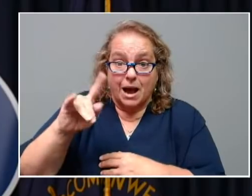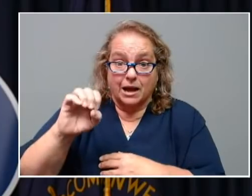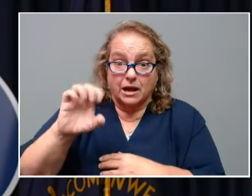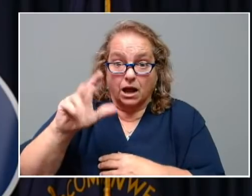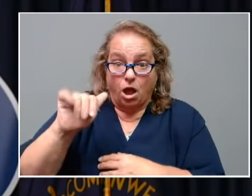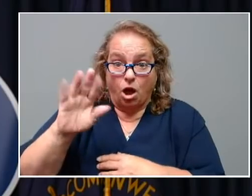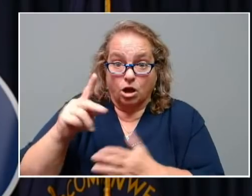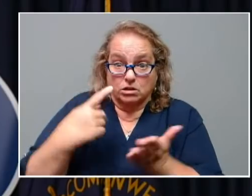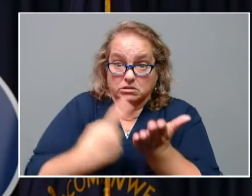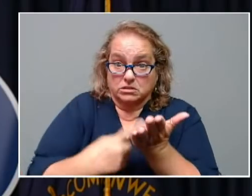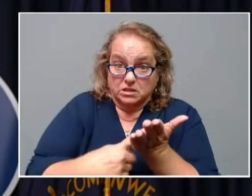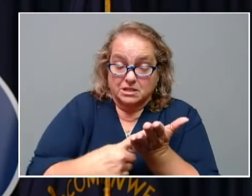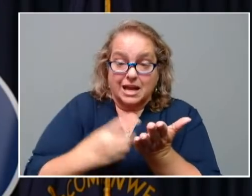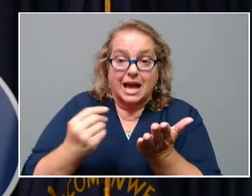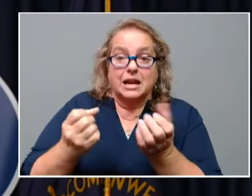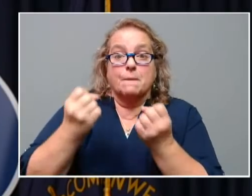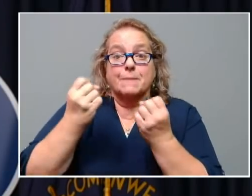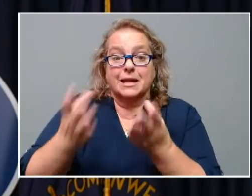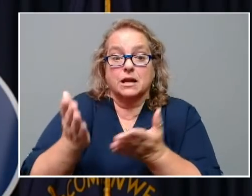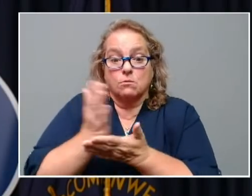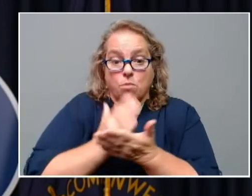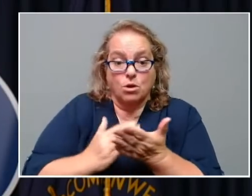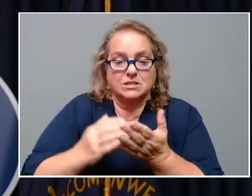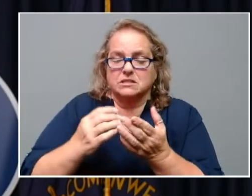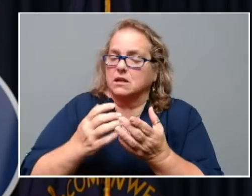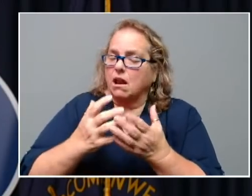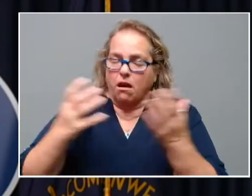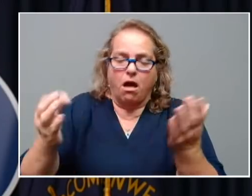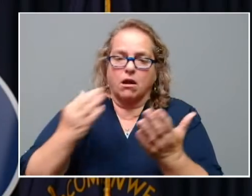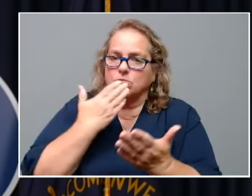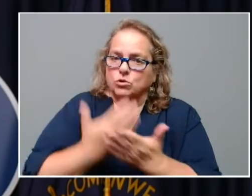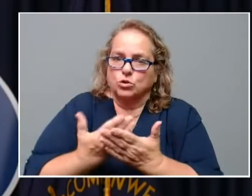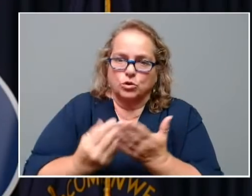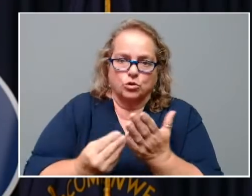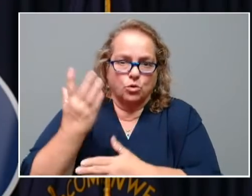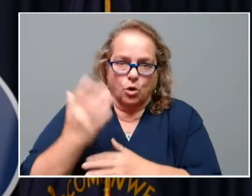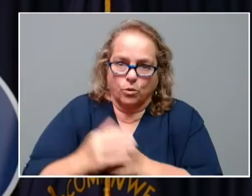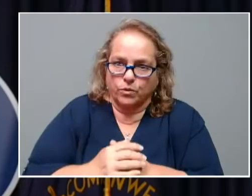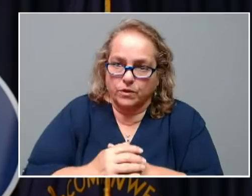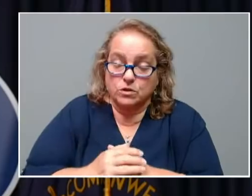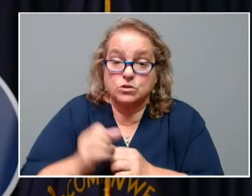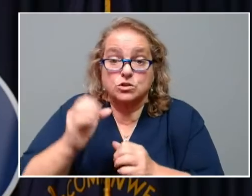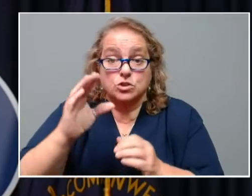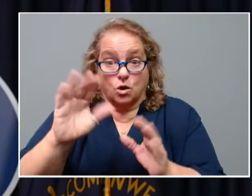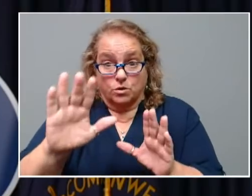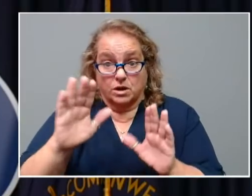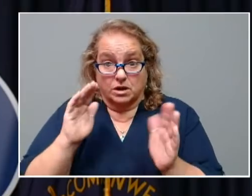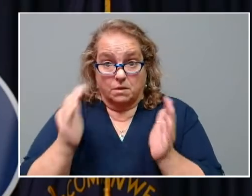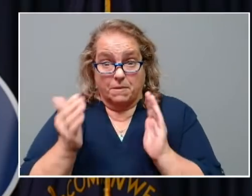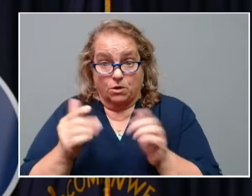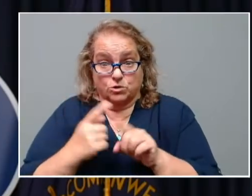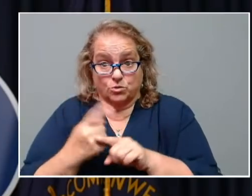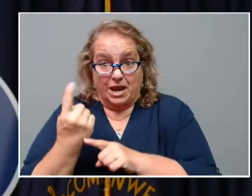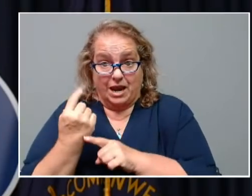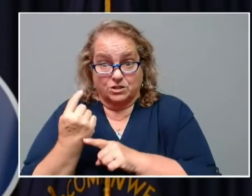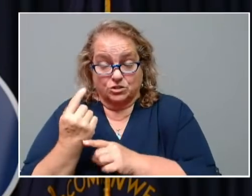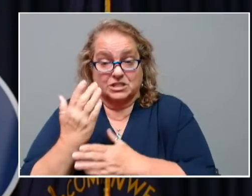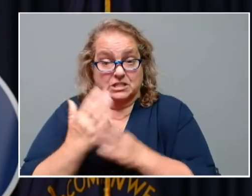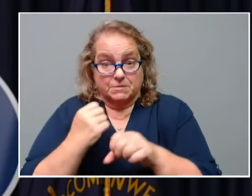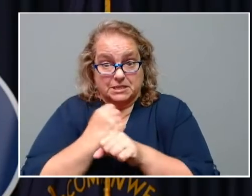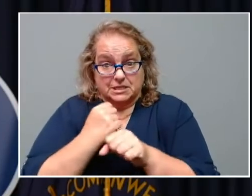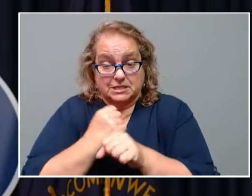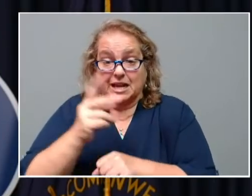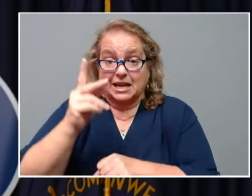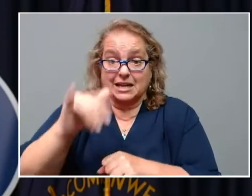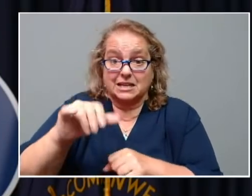many sectors, significant growth. So compared to last year, and these are a couple statistics that are in here, Kentucky's